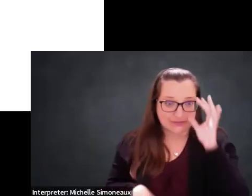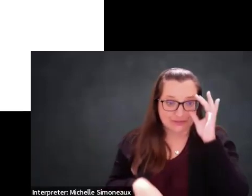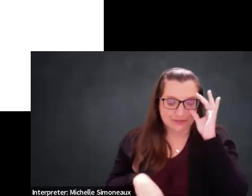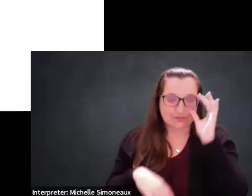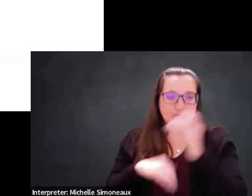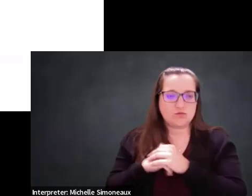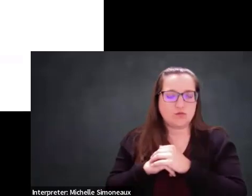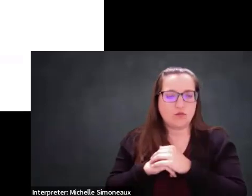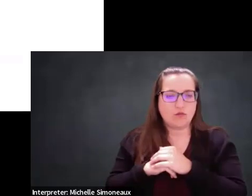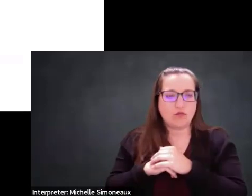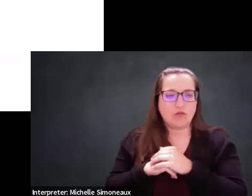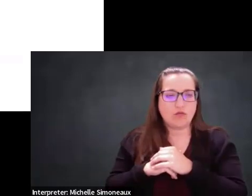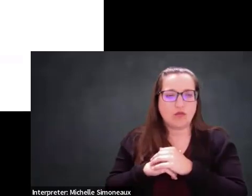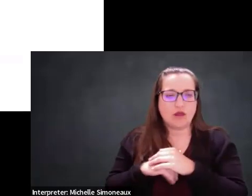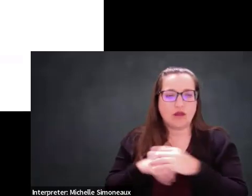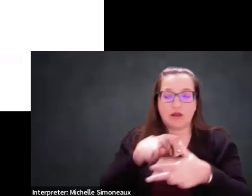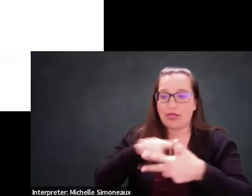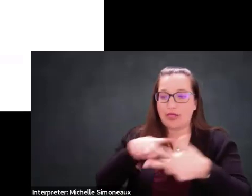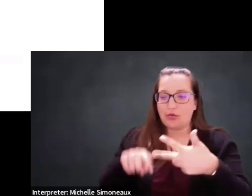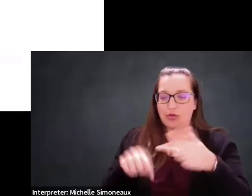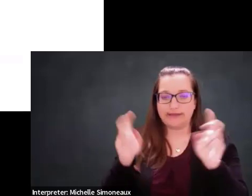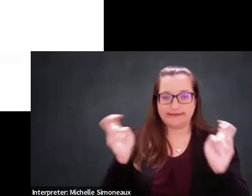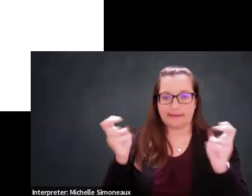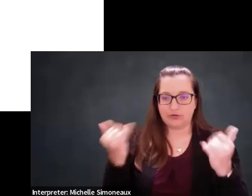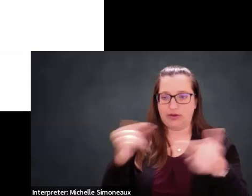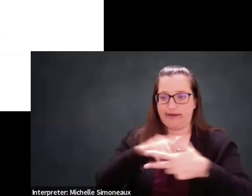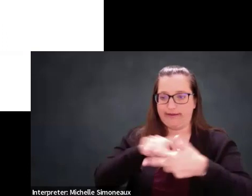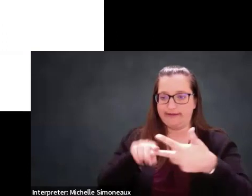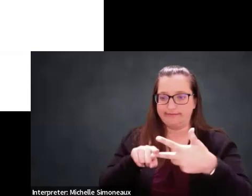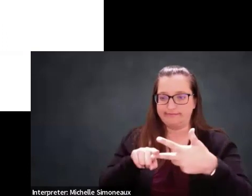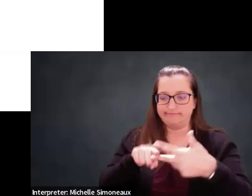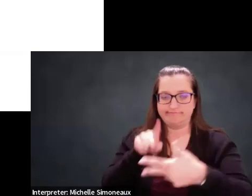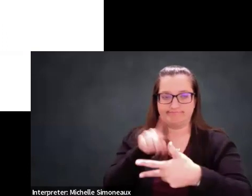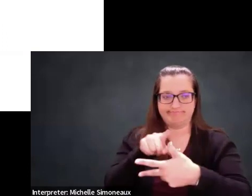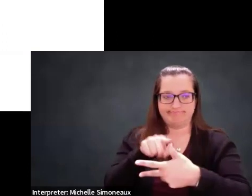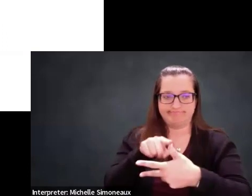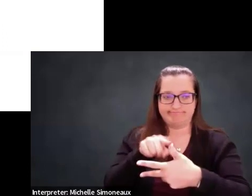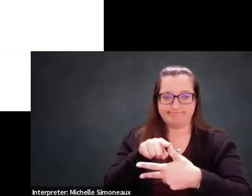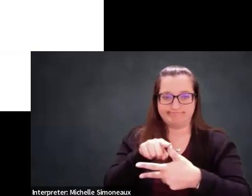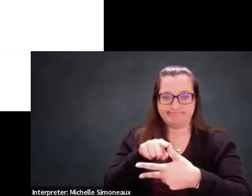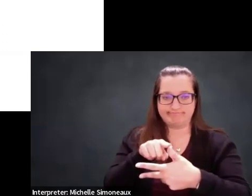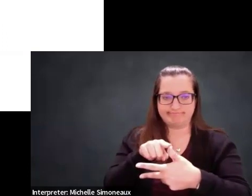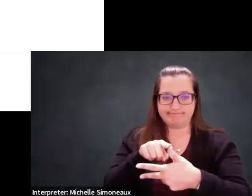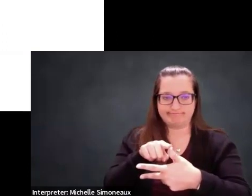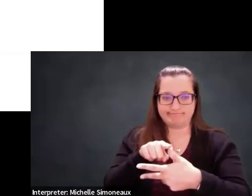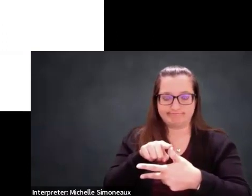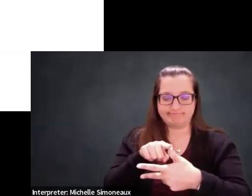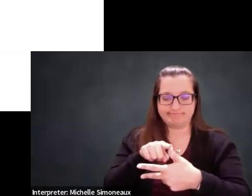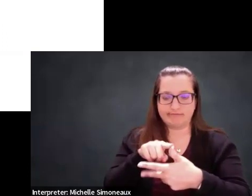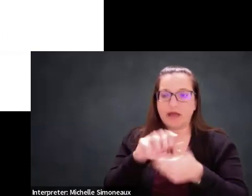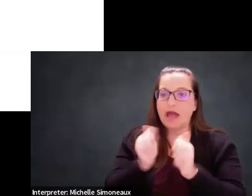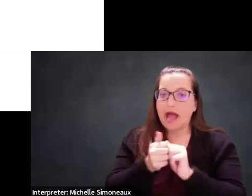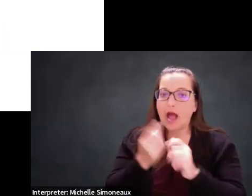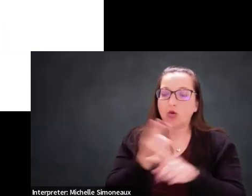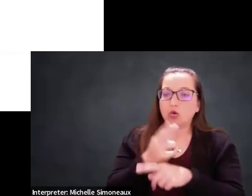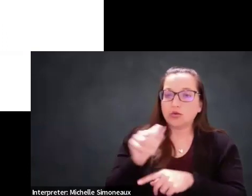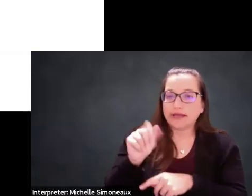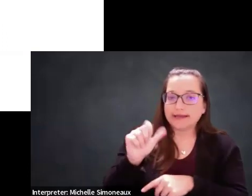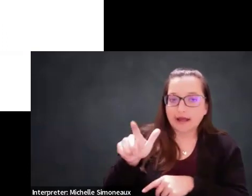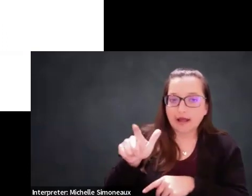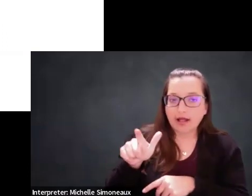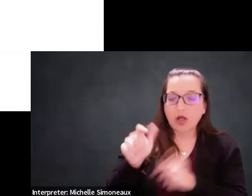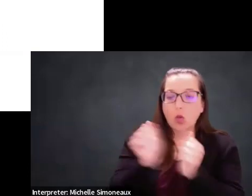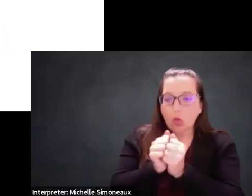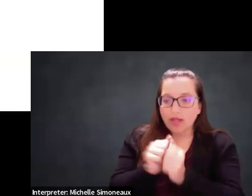So we're going to cover three topics for today. So the first topic is how to use ASL and